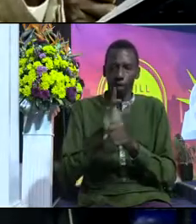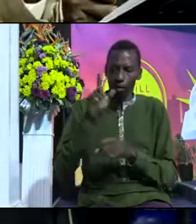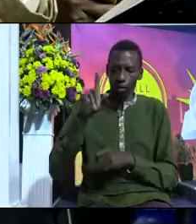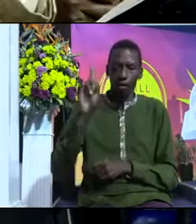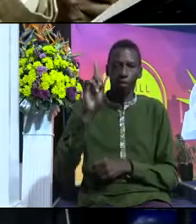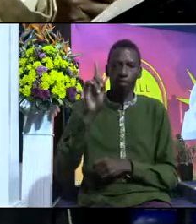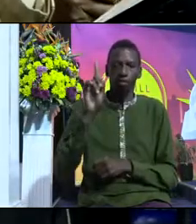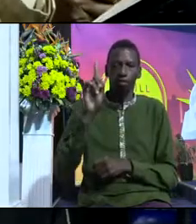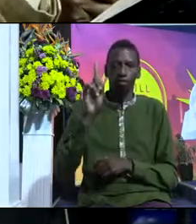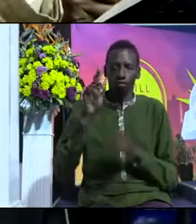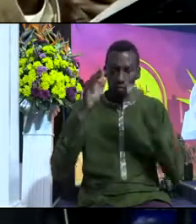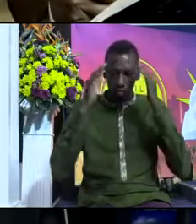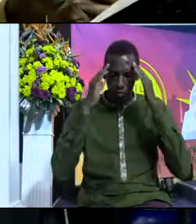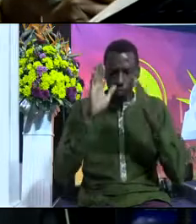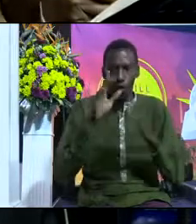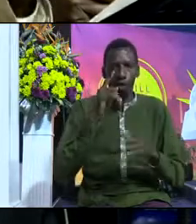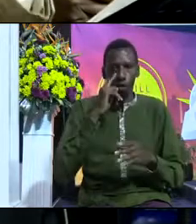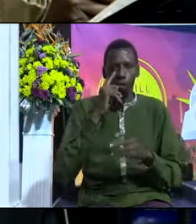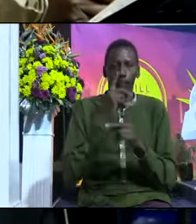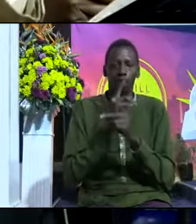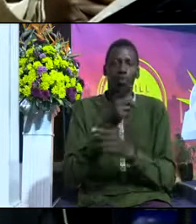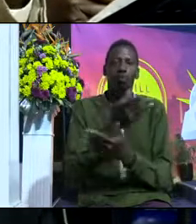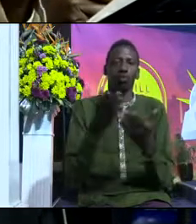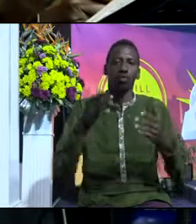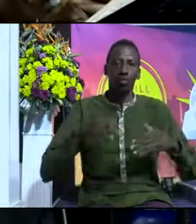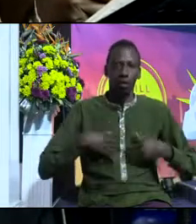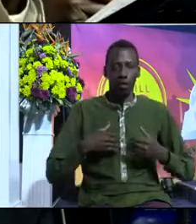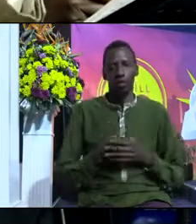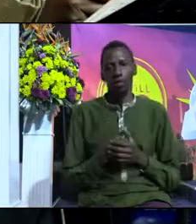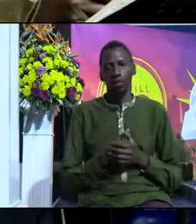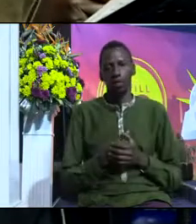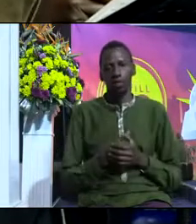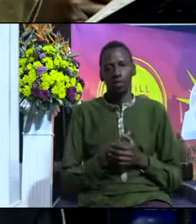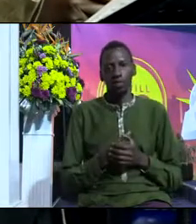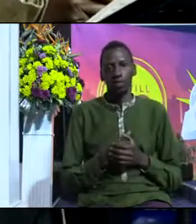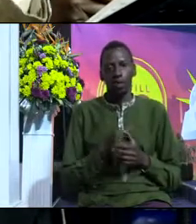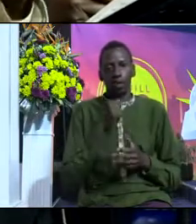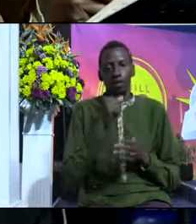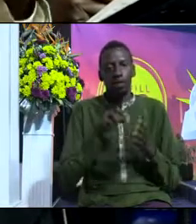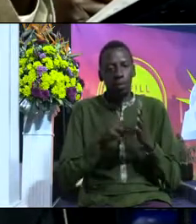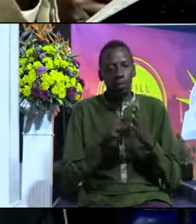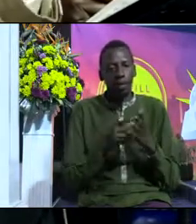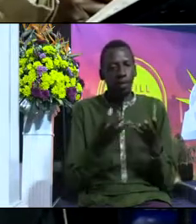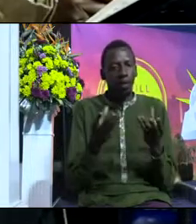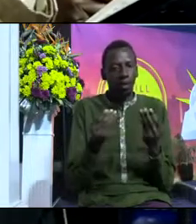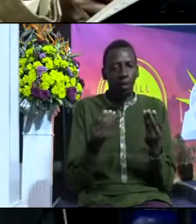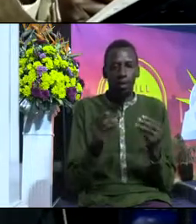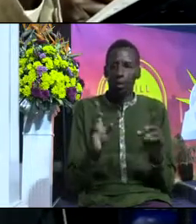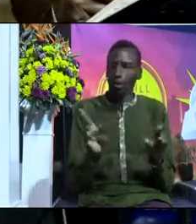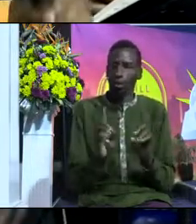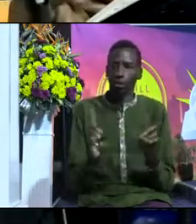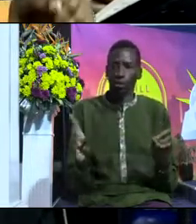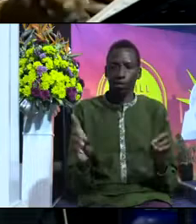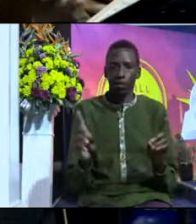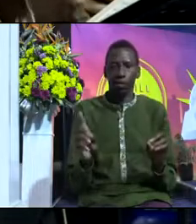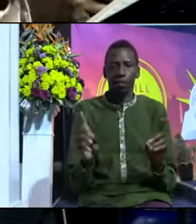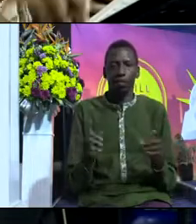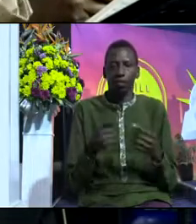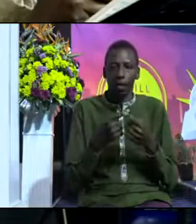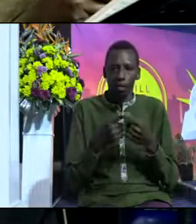to keep you happy. It doesn't mean that it wouldn't be work, but put